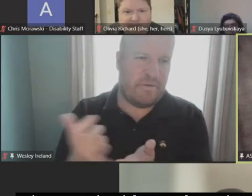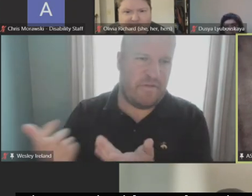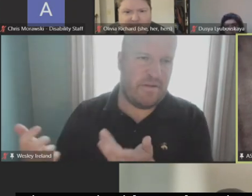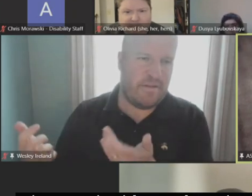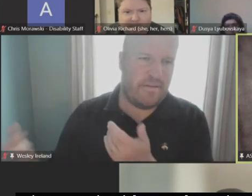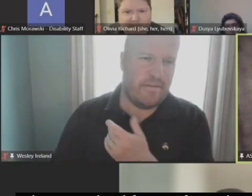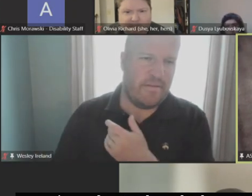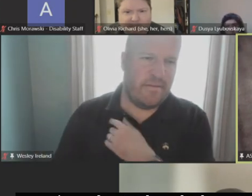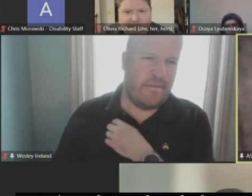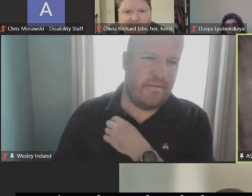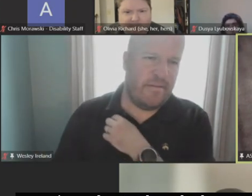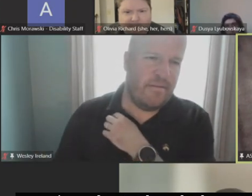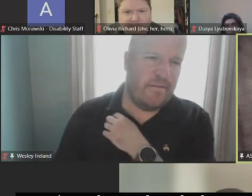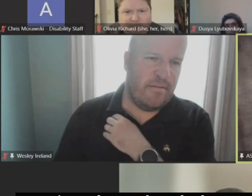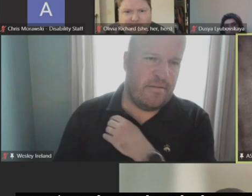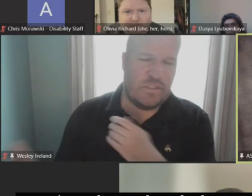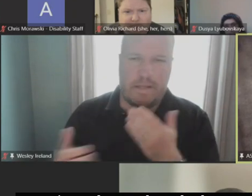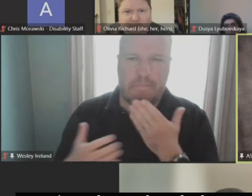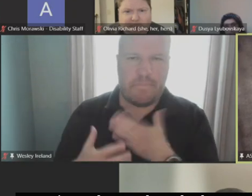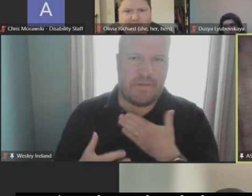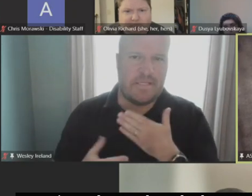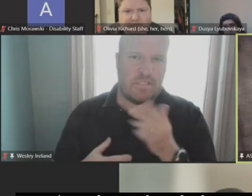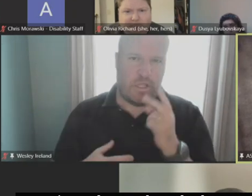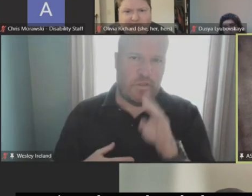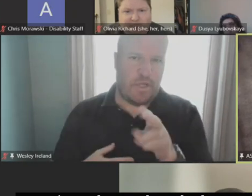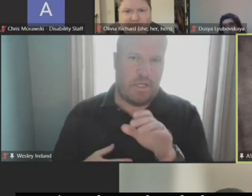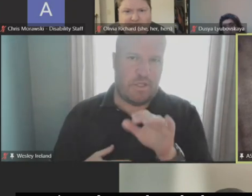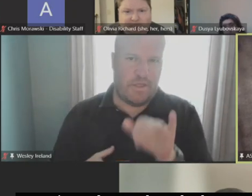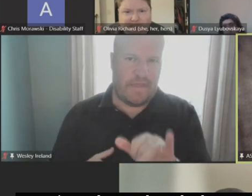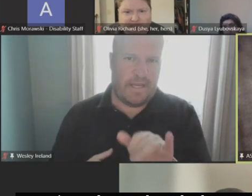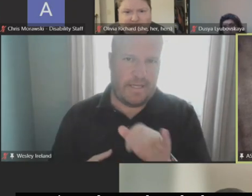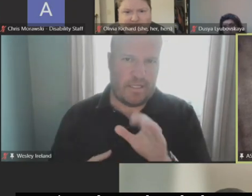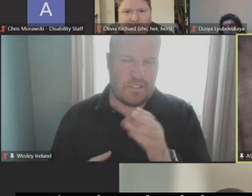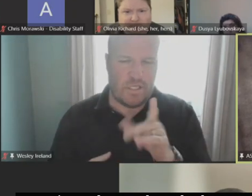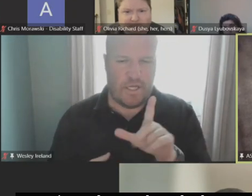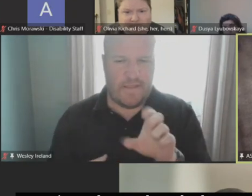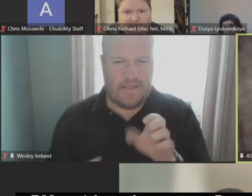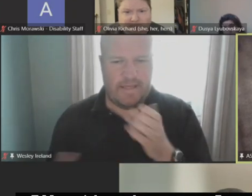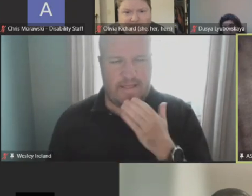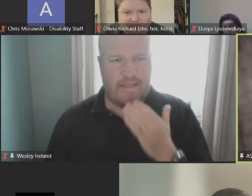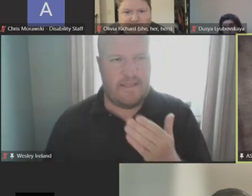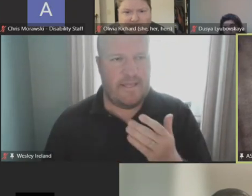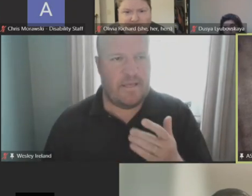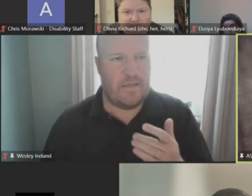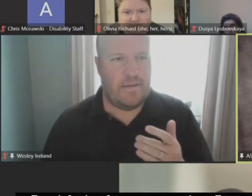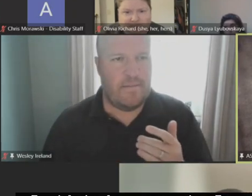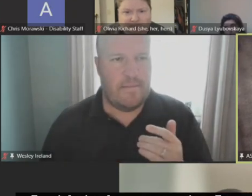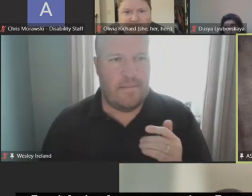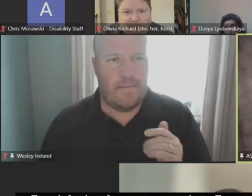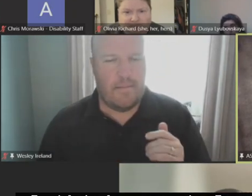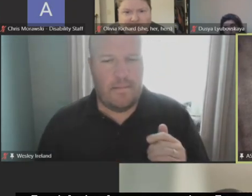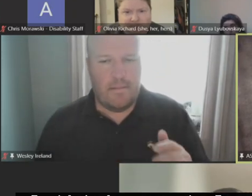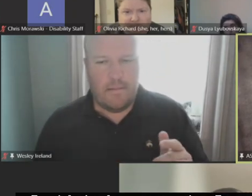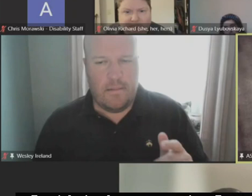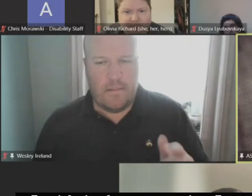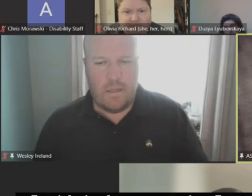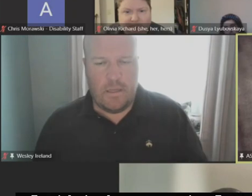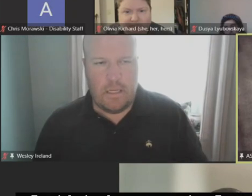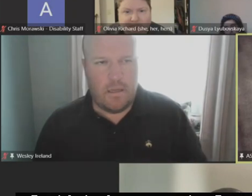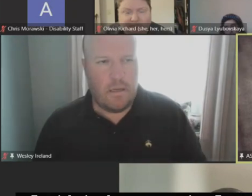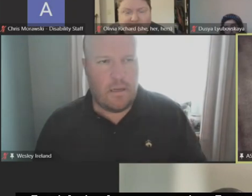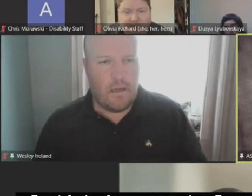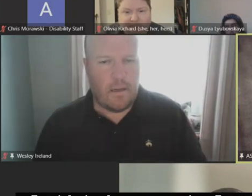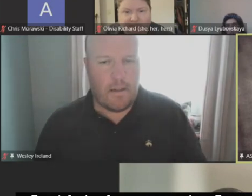I think any information would be very helpful that you get for us. So please do look into that for us. Thank you, Charlie.